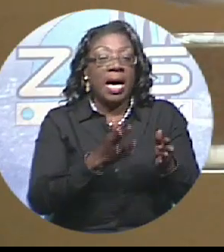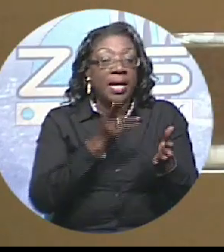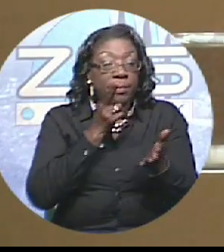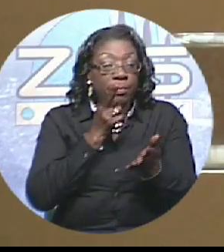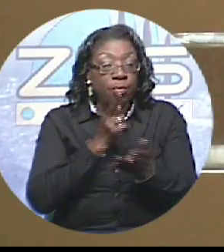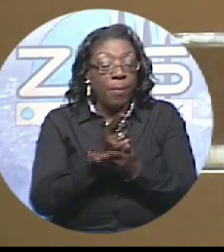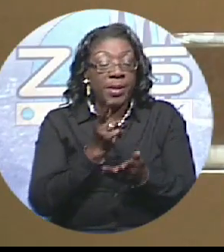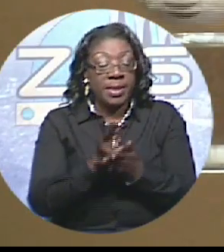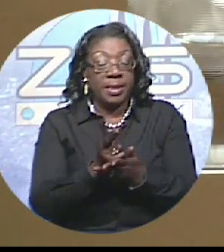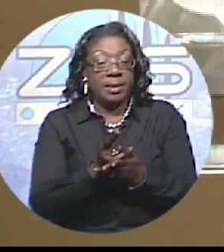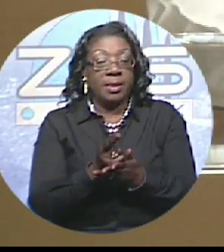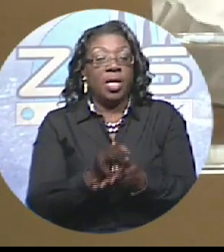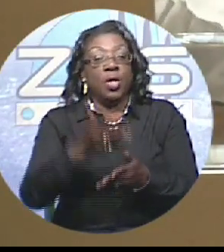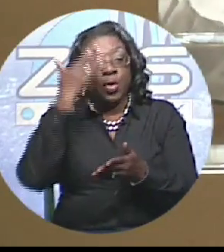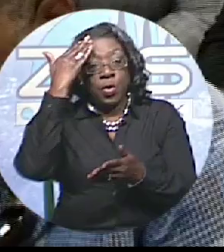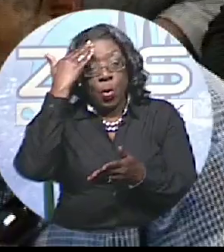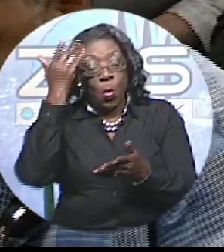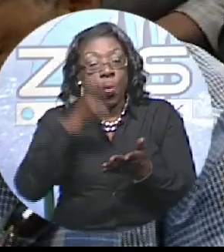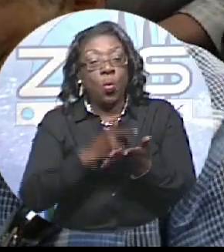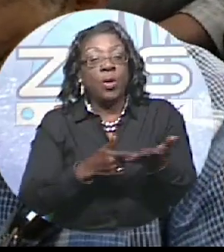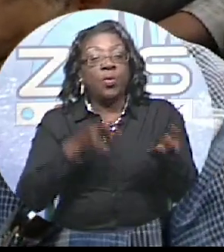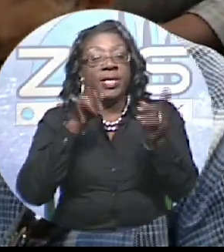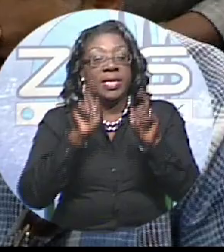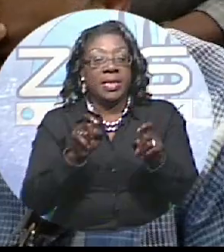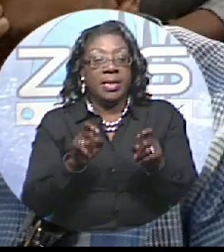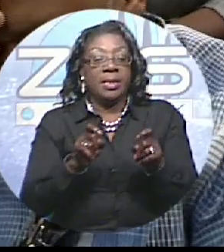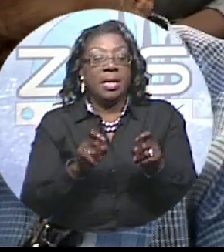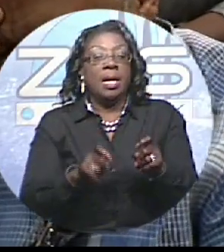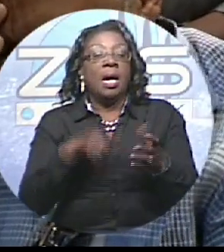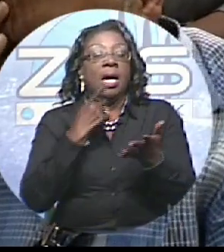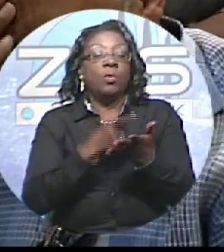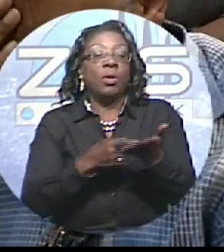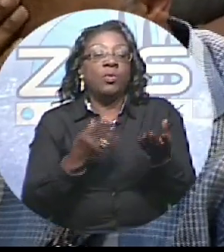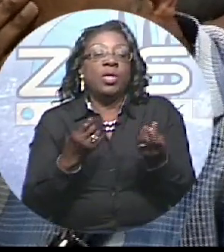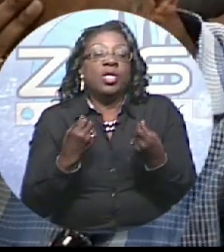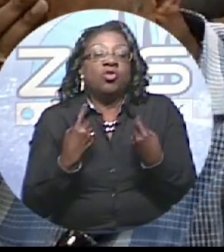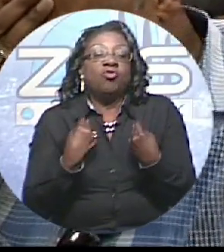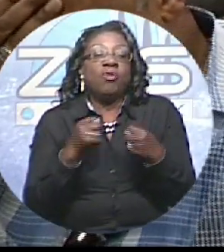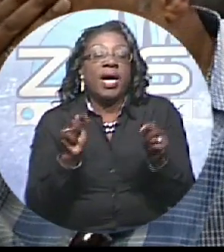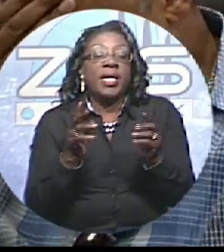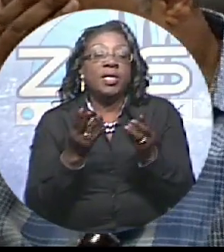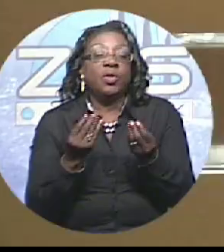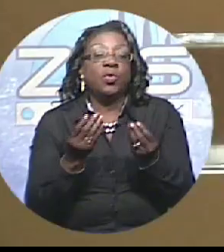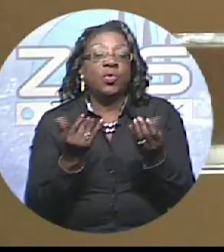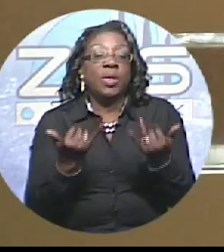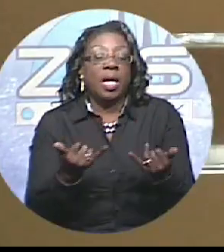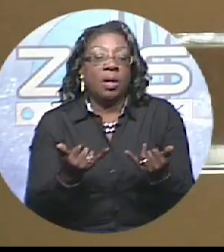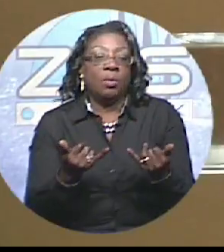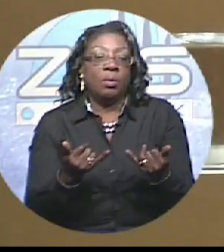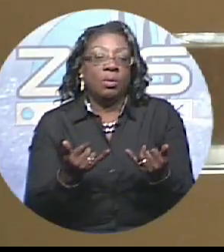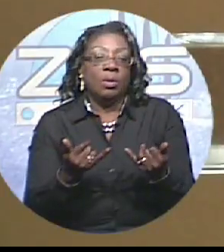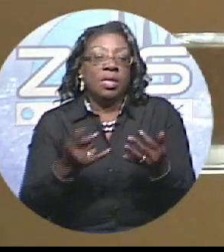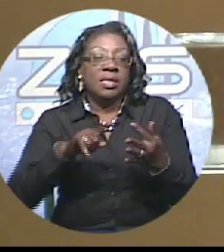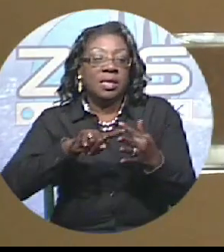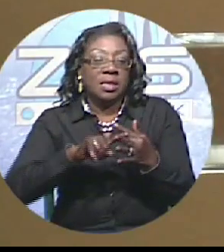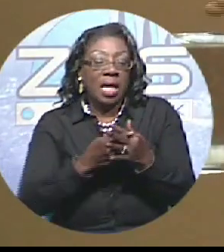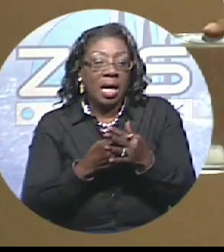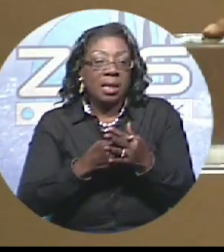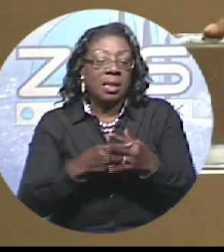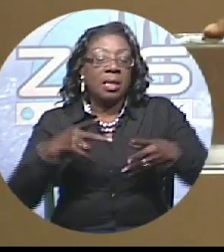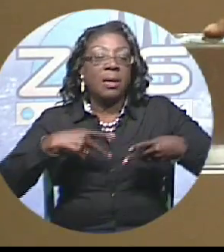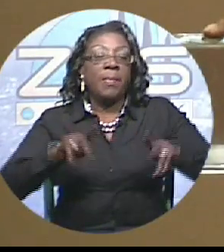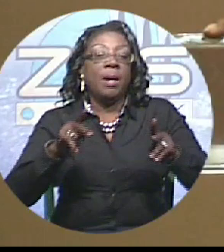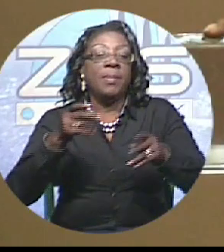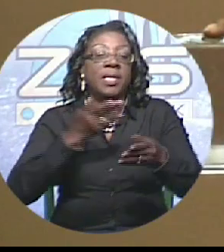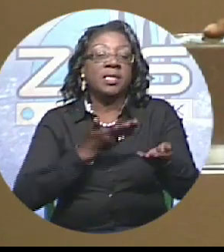know what it is, what the things are we need, and what we are trying to do now, phase it in. The public service needs